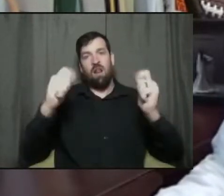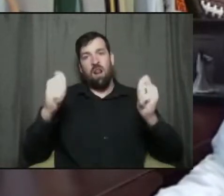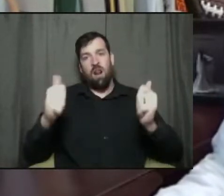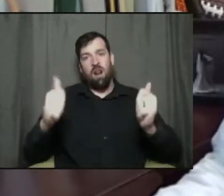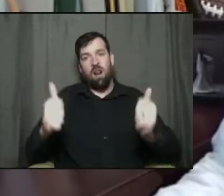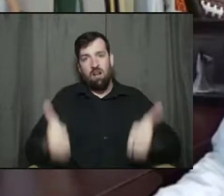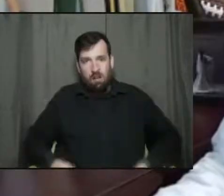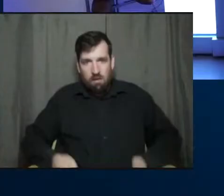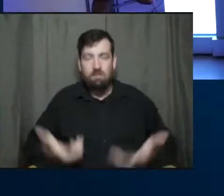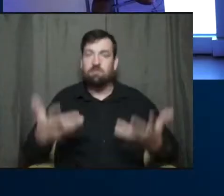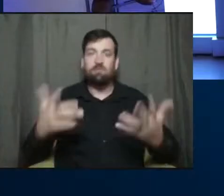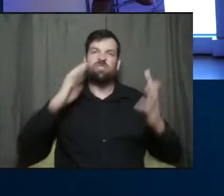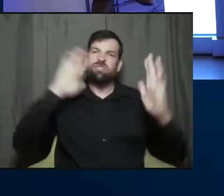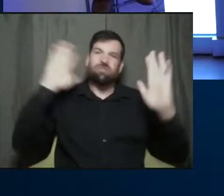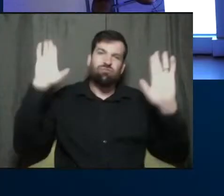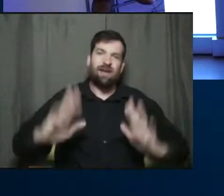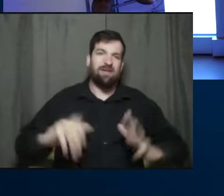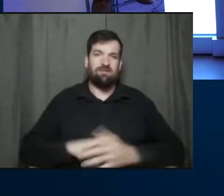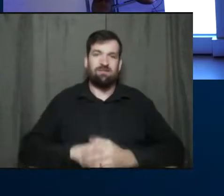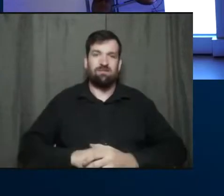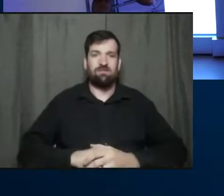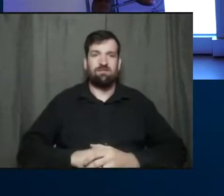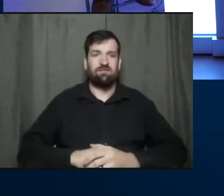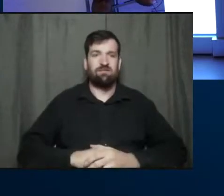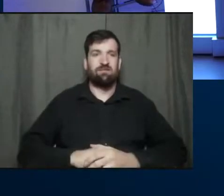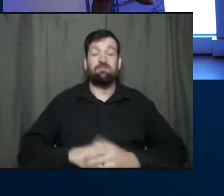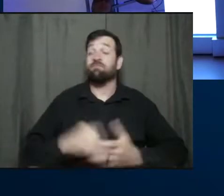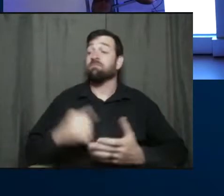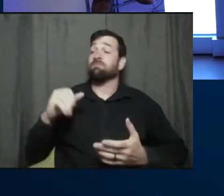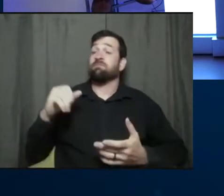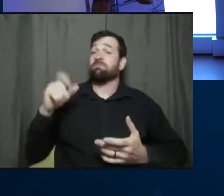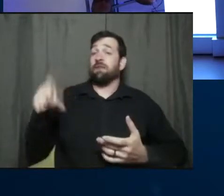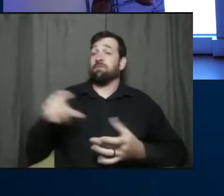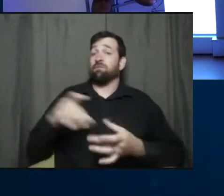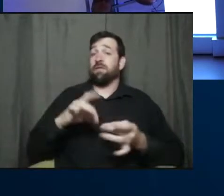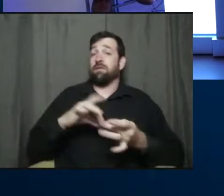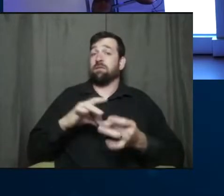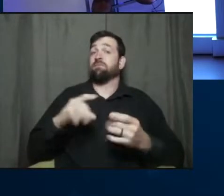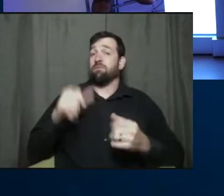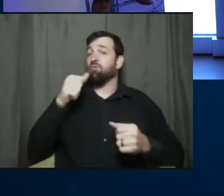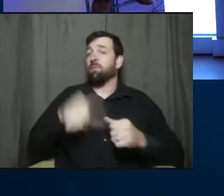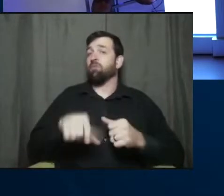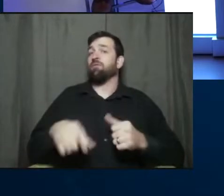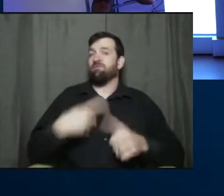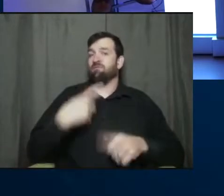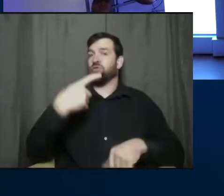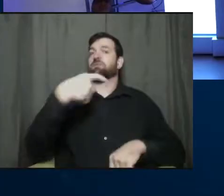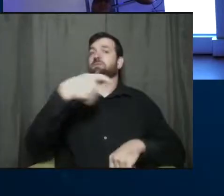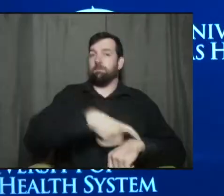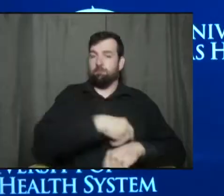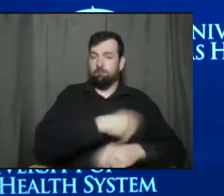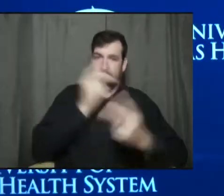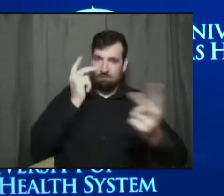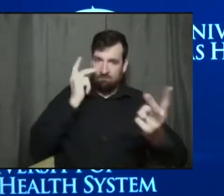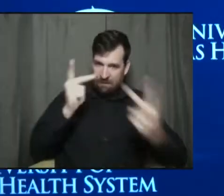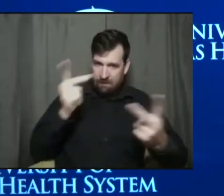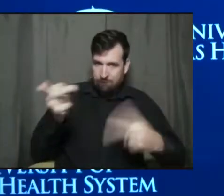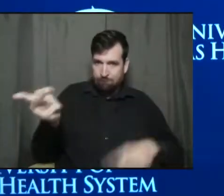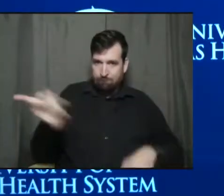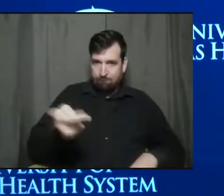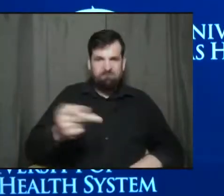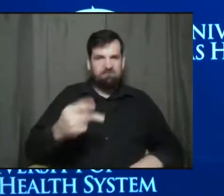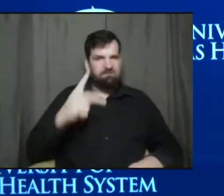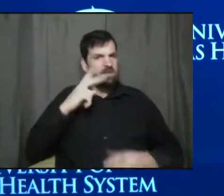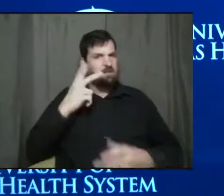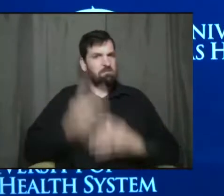great. You know, I just got to say, I remember the first day we saw these people back in Clinic Choice, and I think we were both in tears